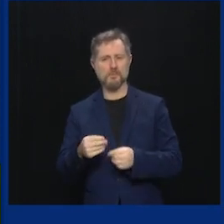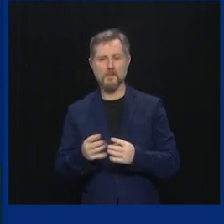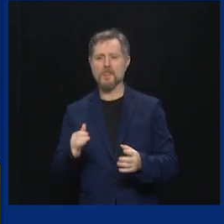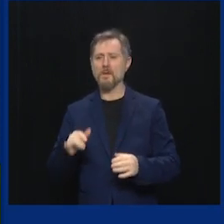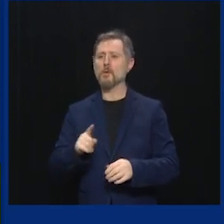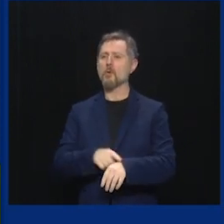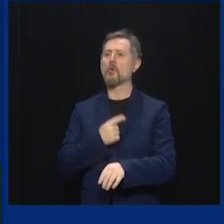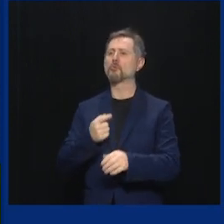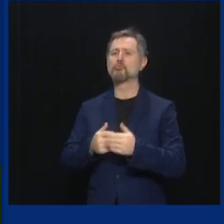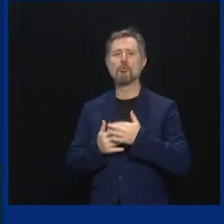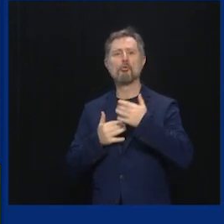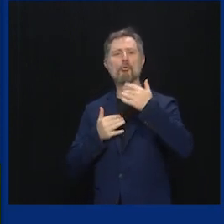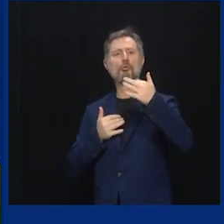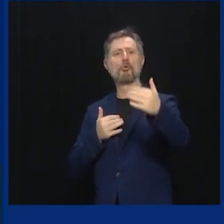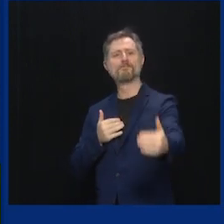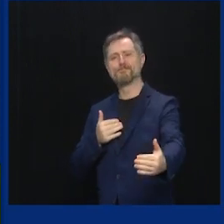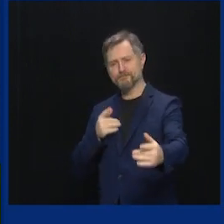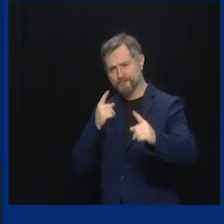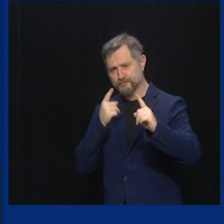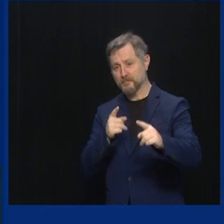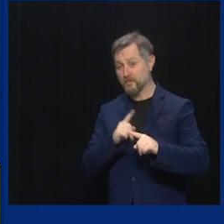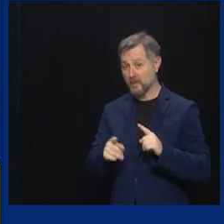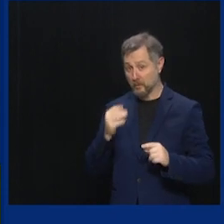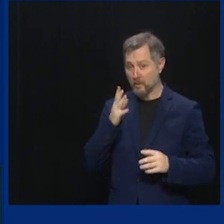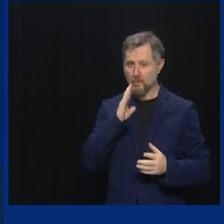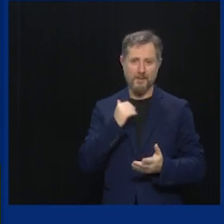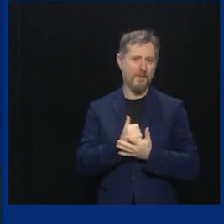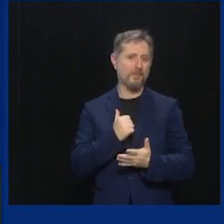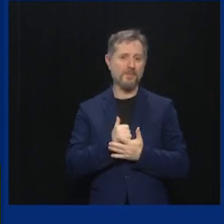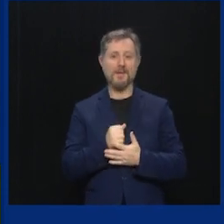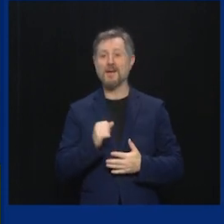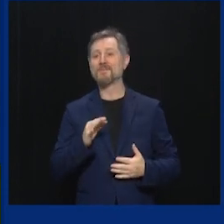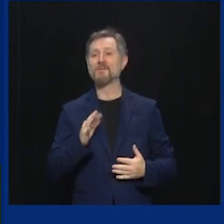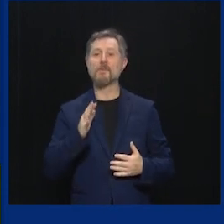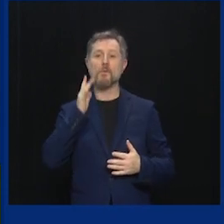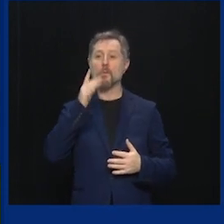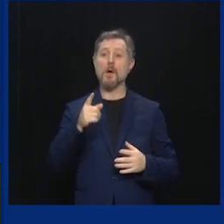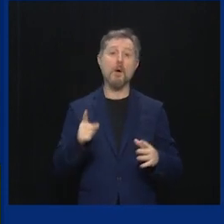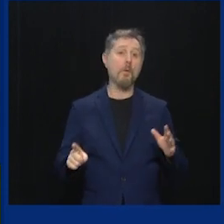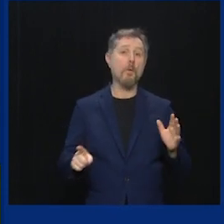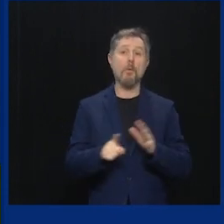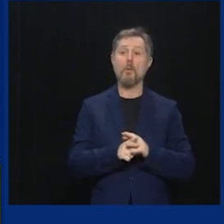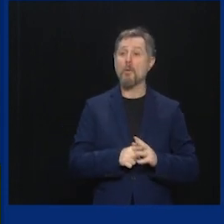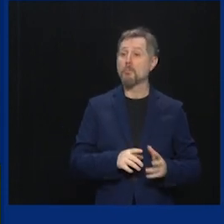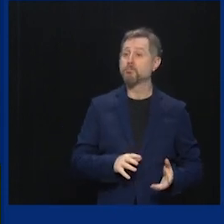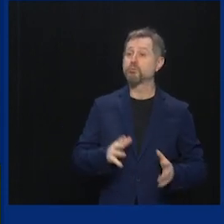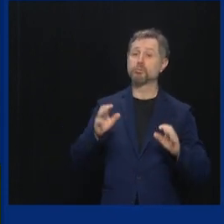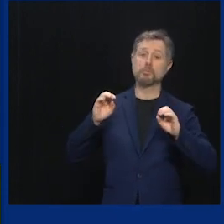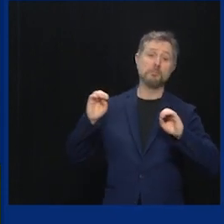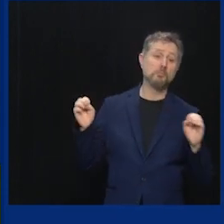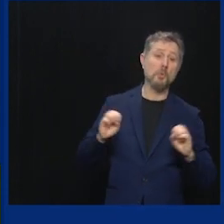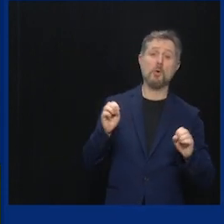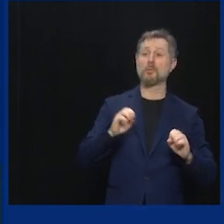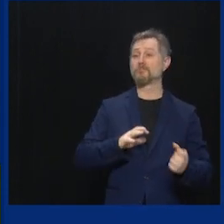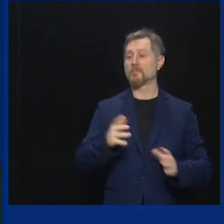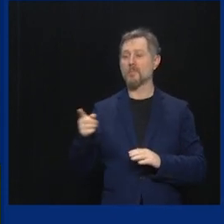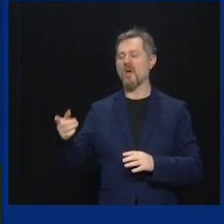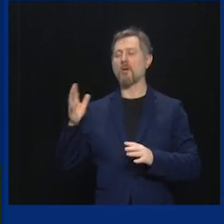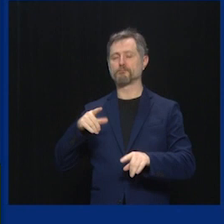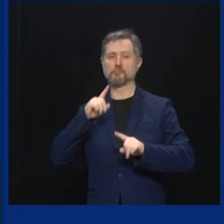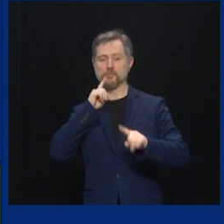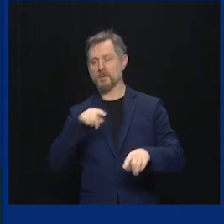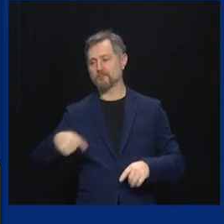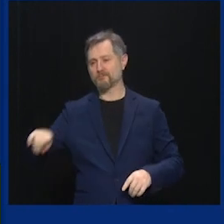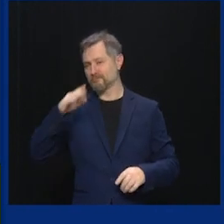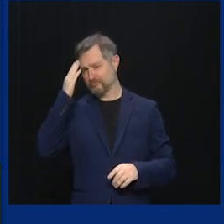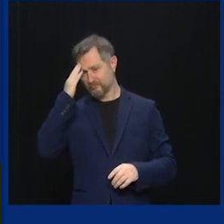solution, but it's also going to be very helpful if they have to respond to a natural disaster or some other hurricane or storm, that they have